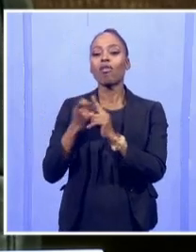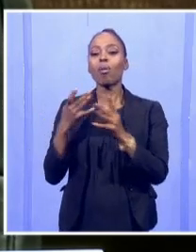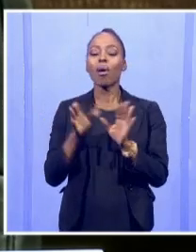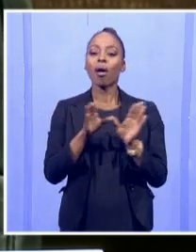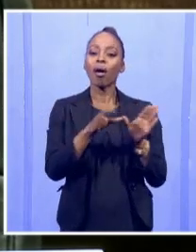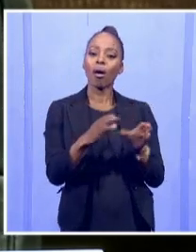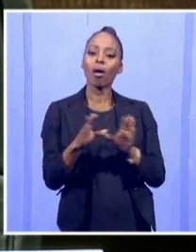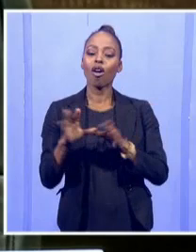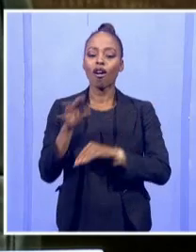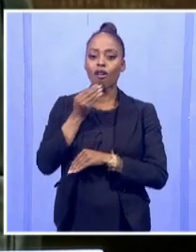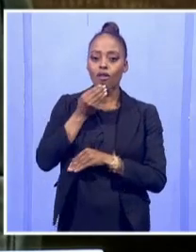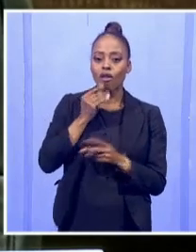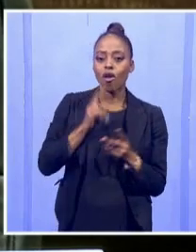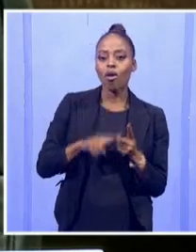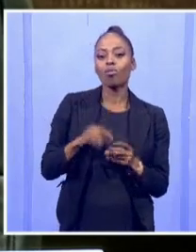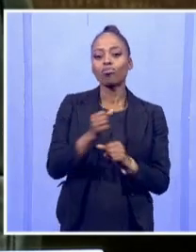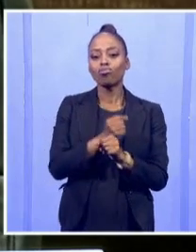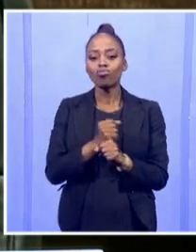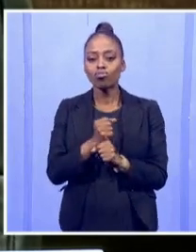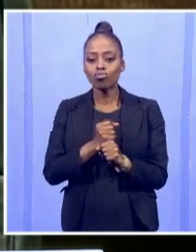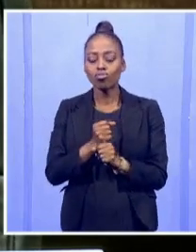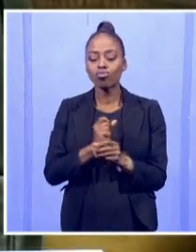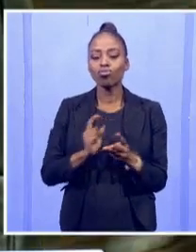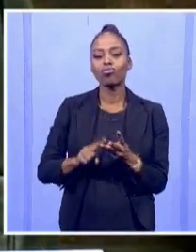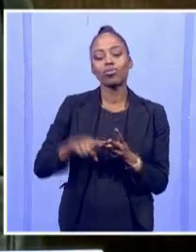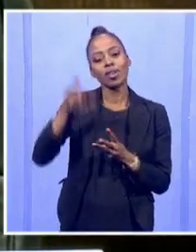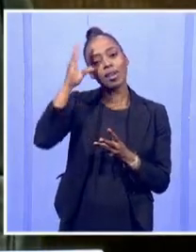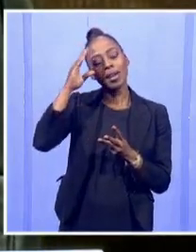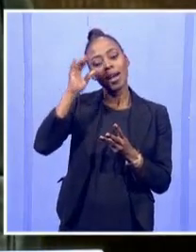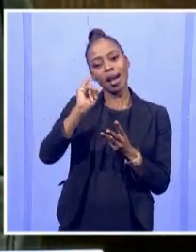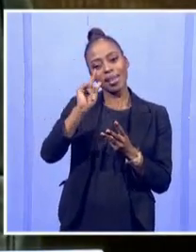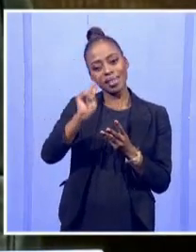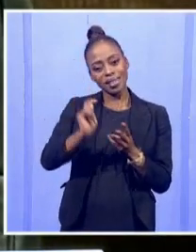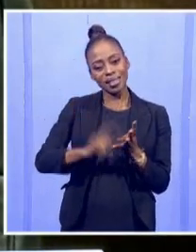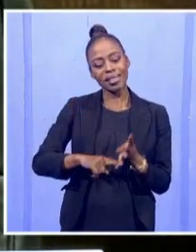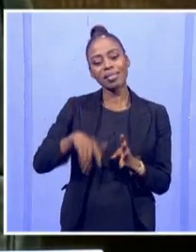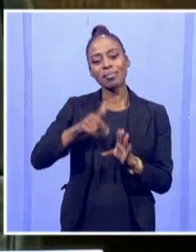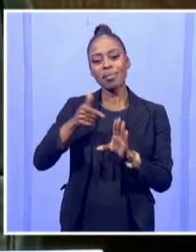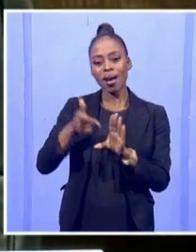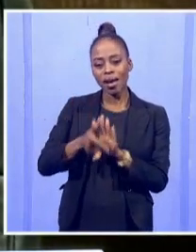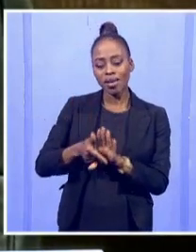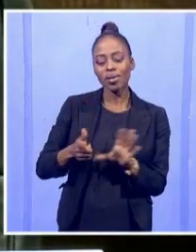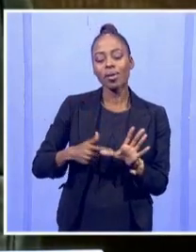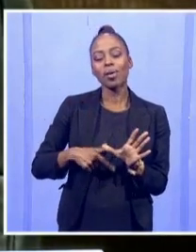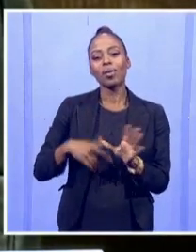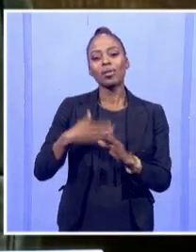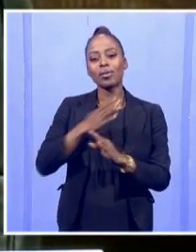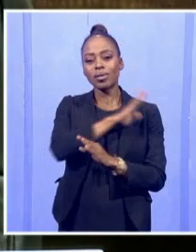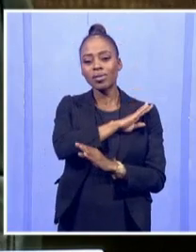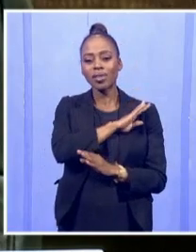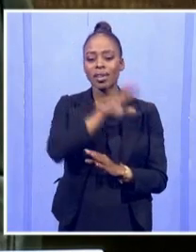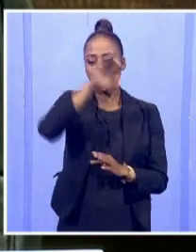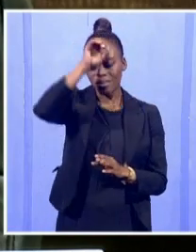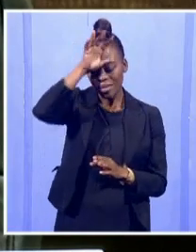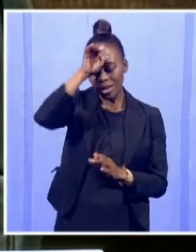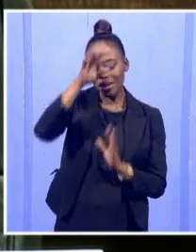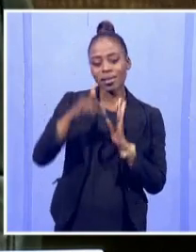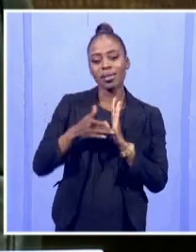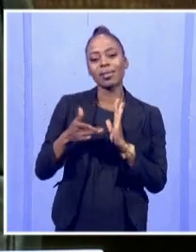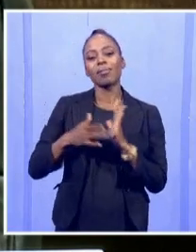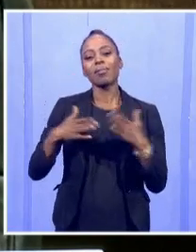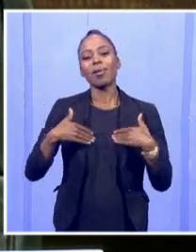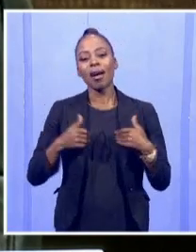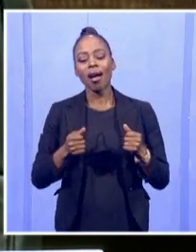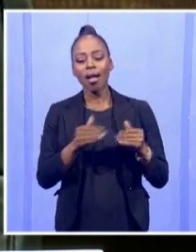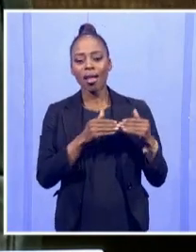such as food, pharmaceuticals, information technology, petrochemicals, defense, mining technologies, healthcare,